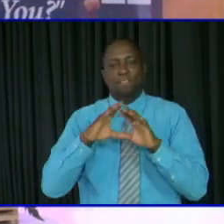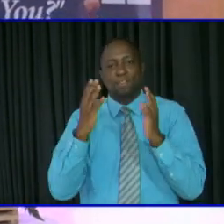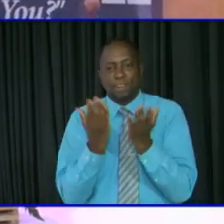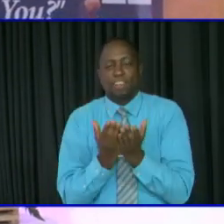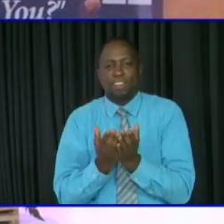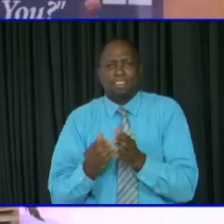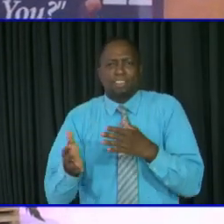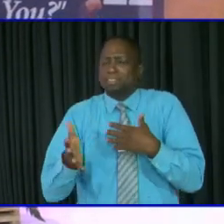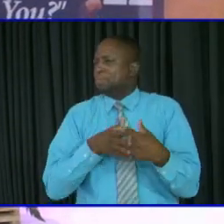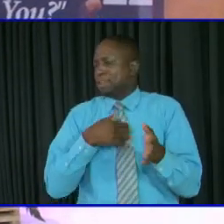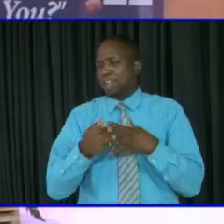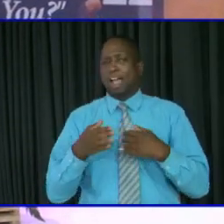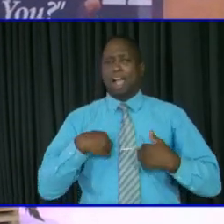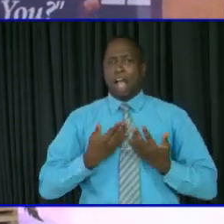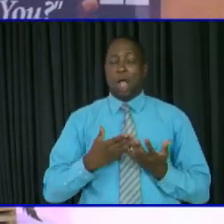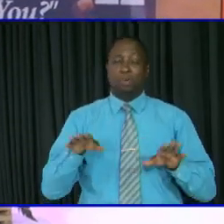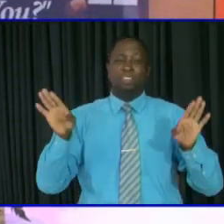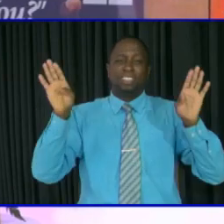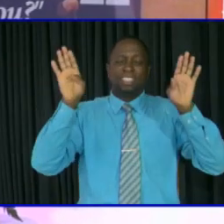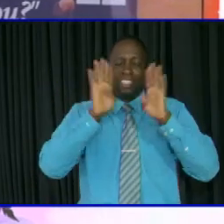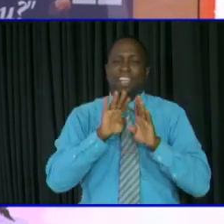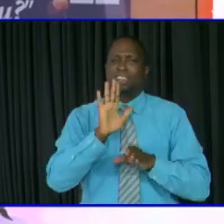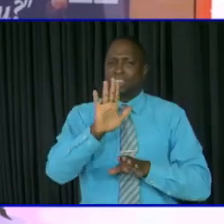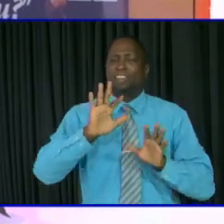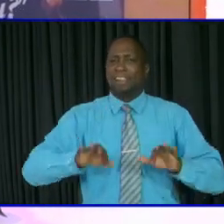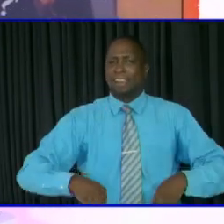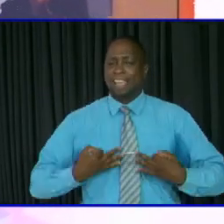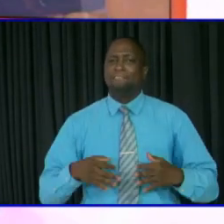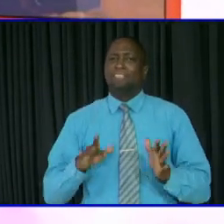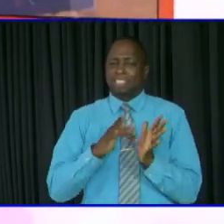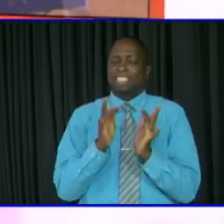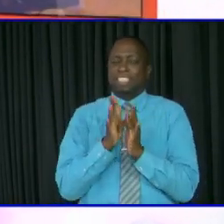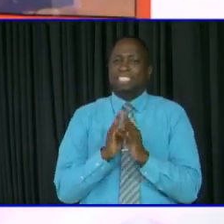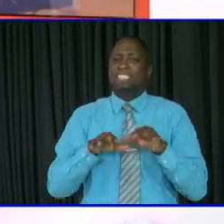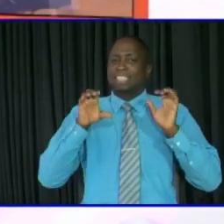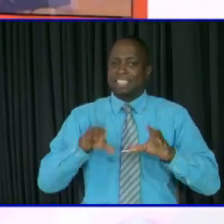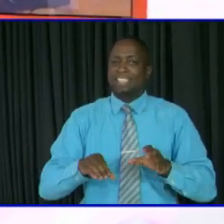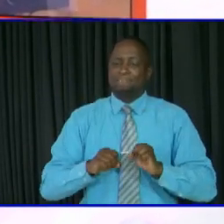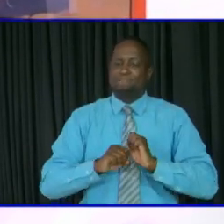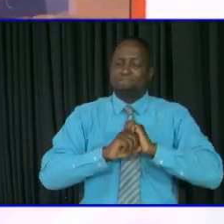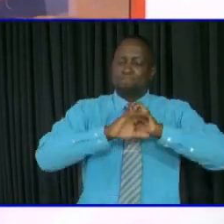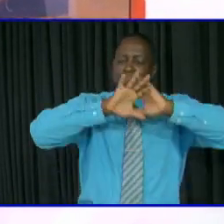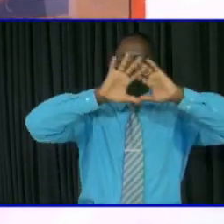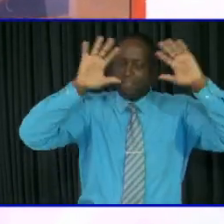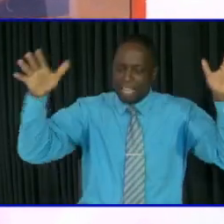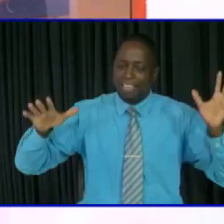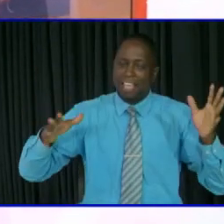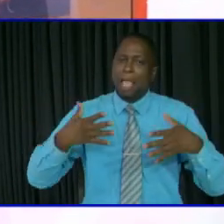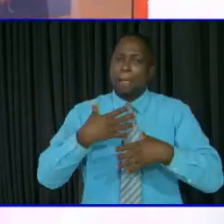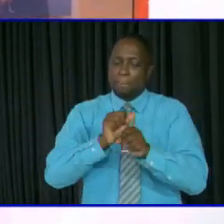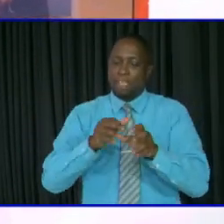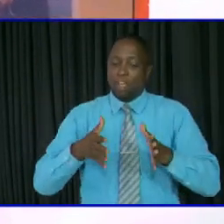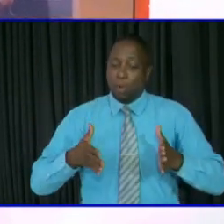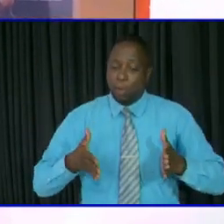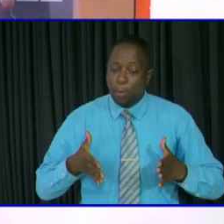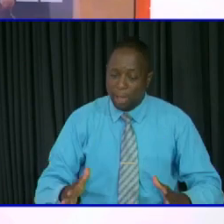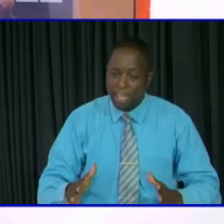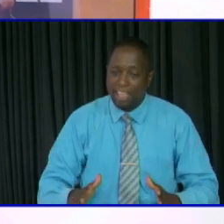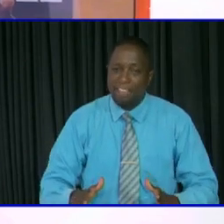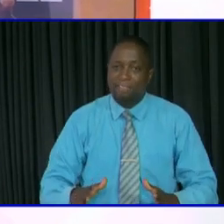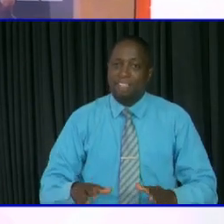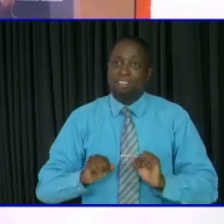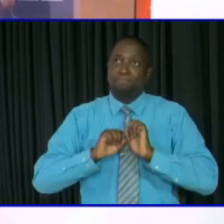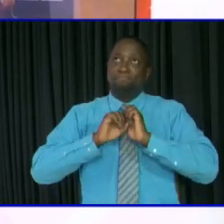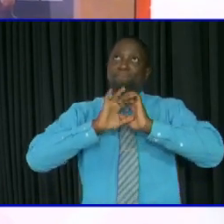tonight. Jesus can shed some light on you. Jesus can make a way. He can clarify the